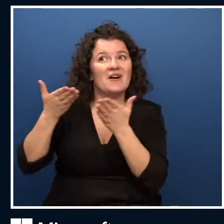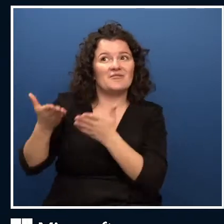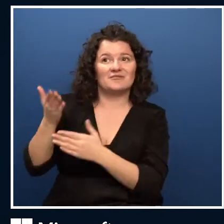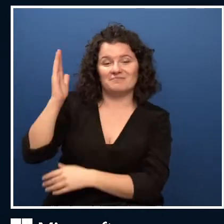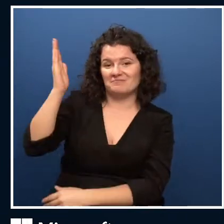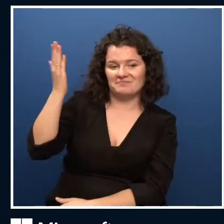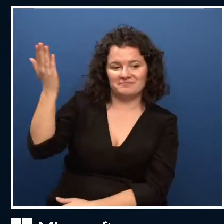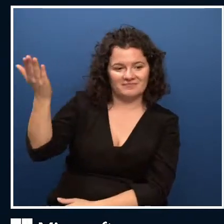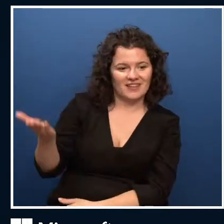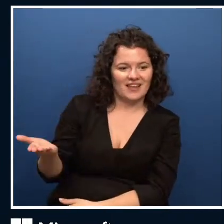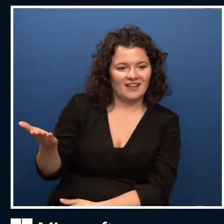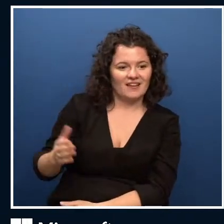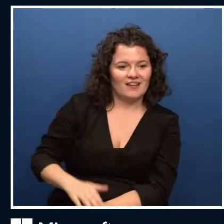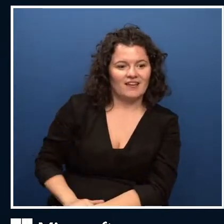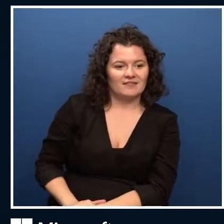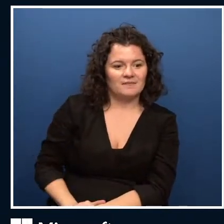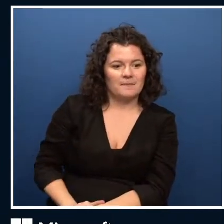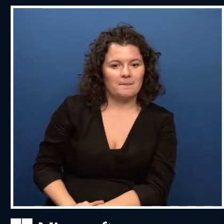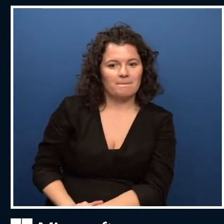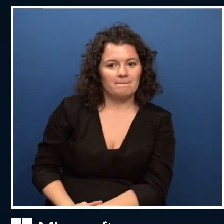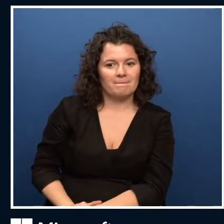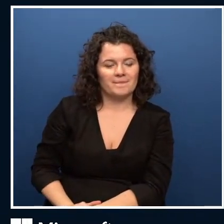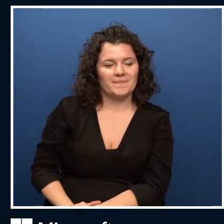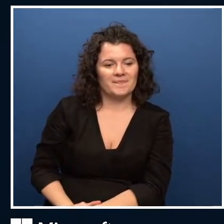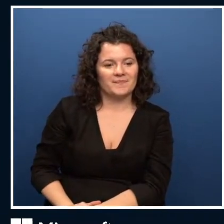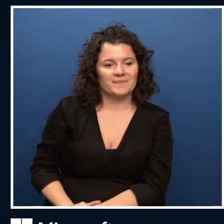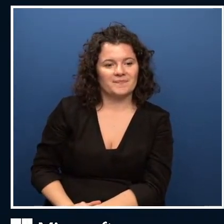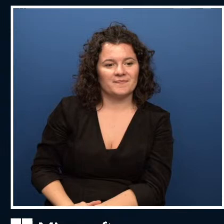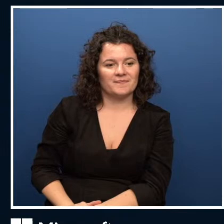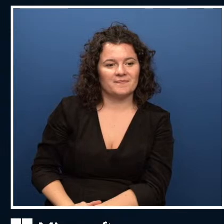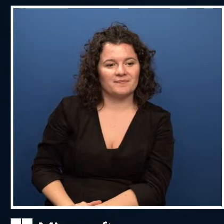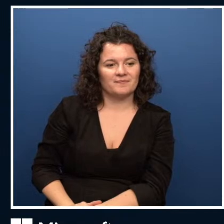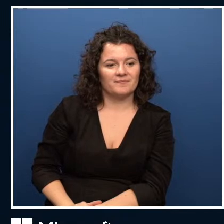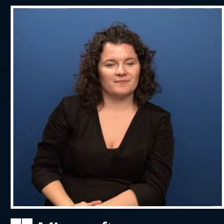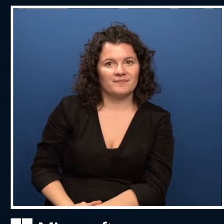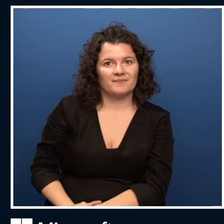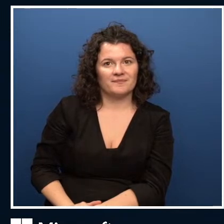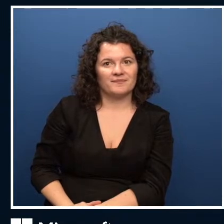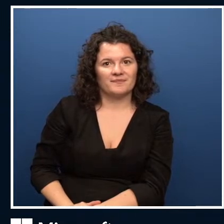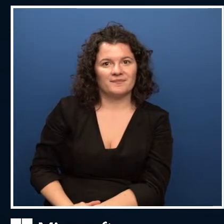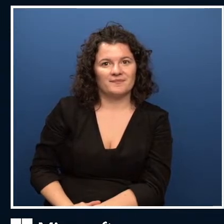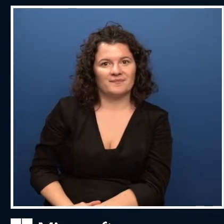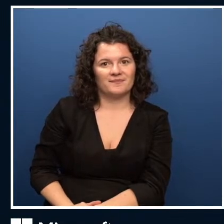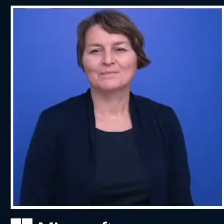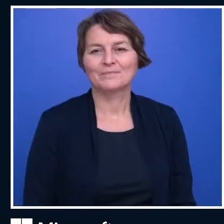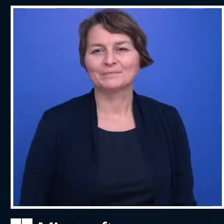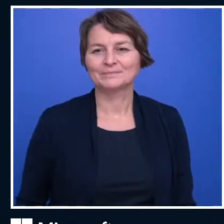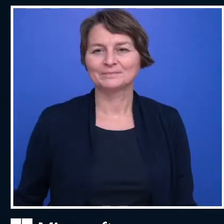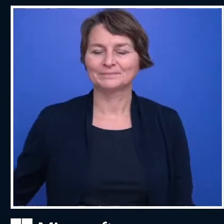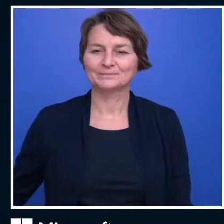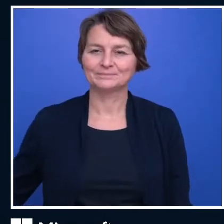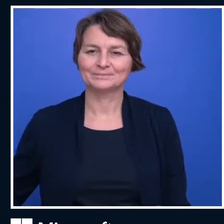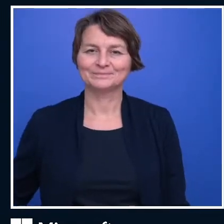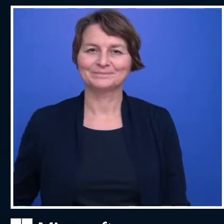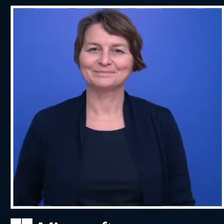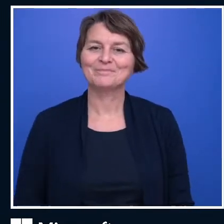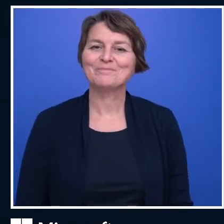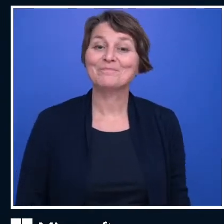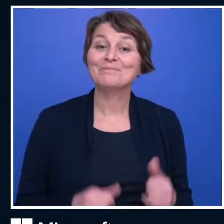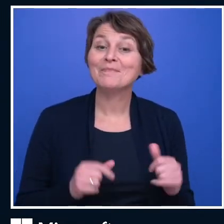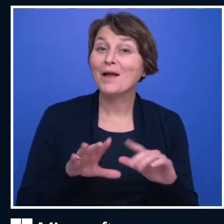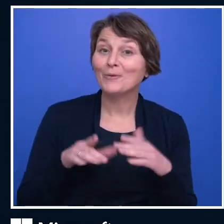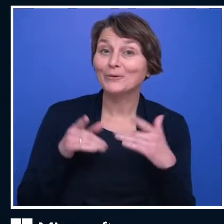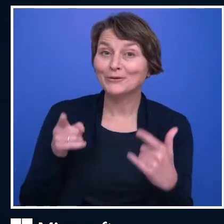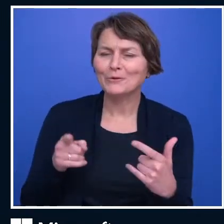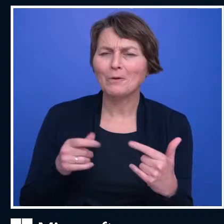doing? I'm doing great. How about you? Very good, very good. I think it's early where you are and getting late where I